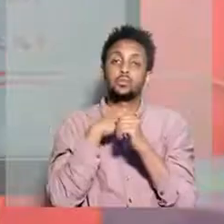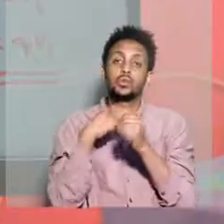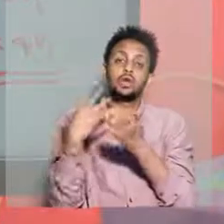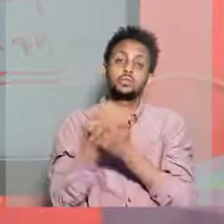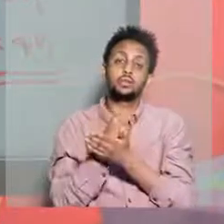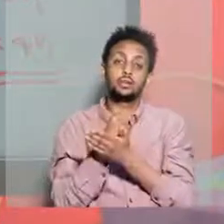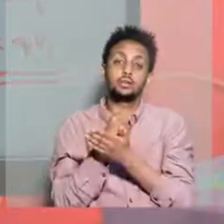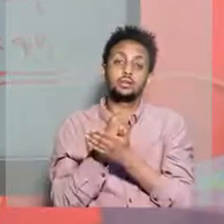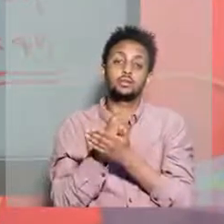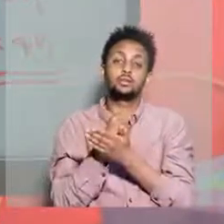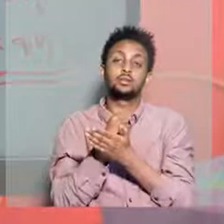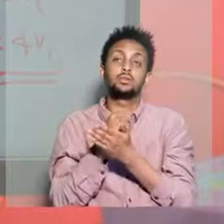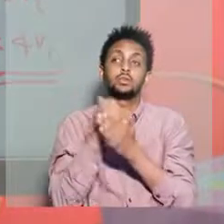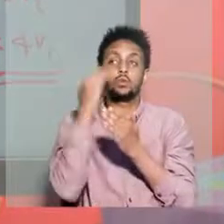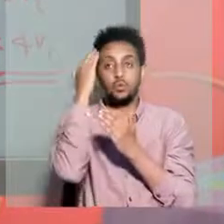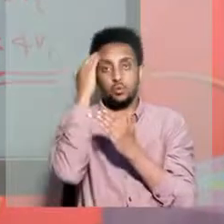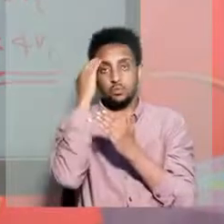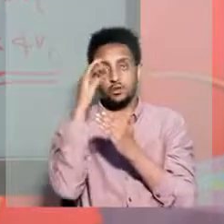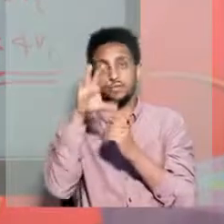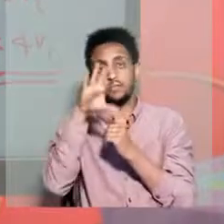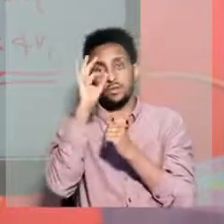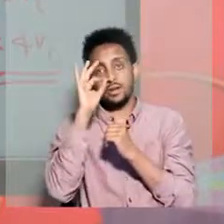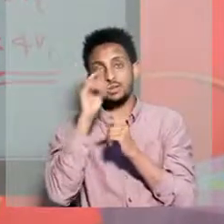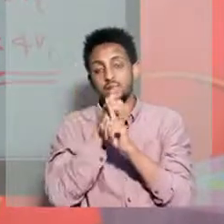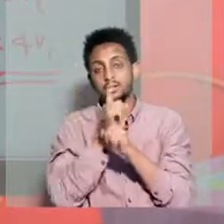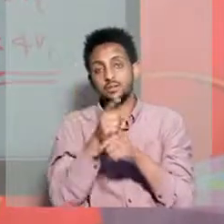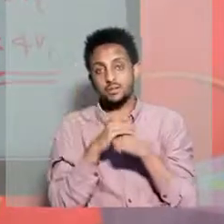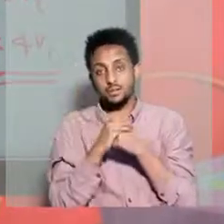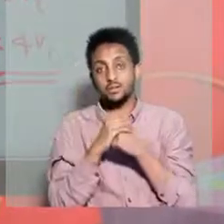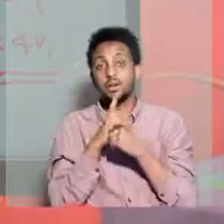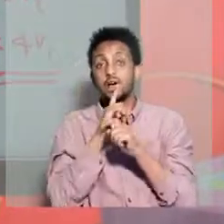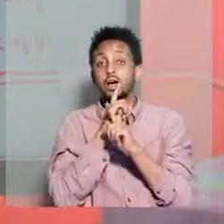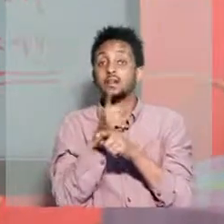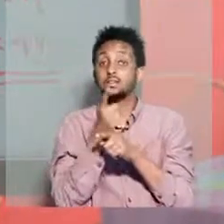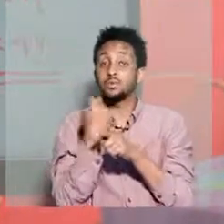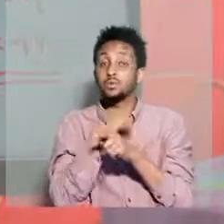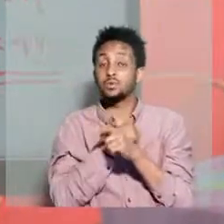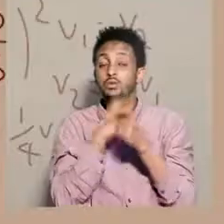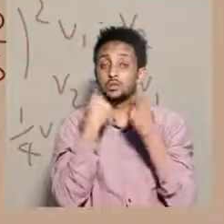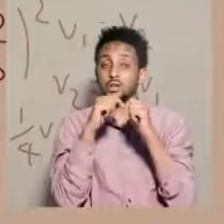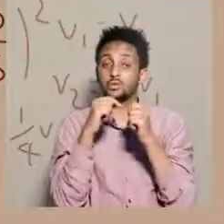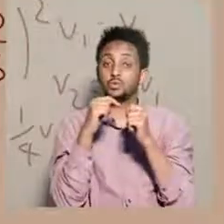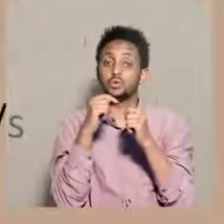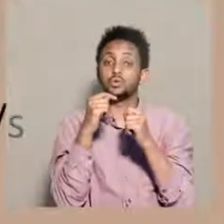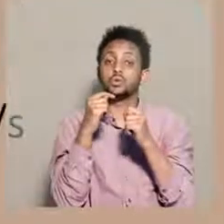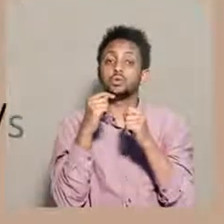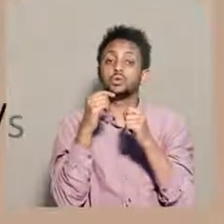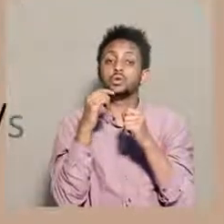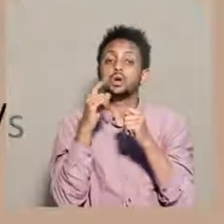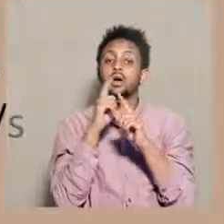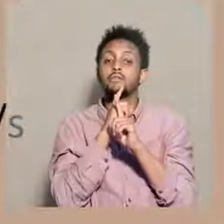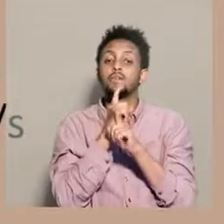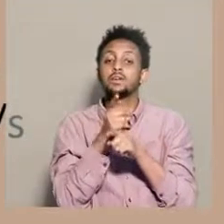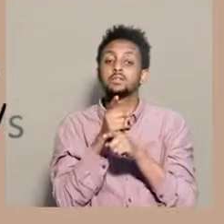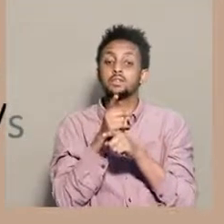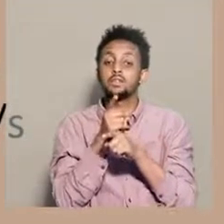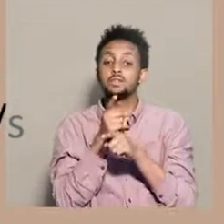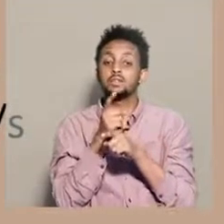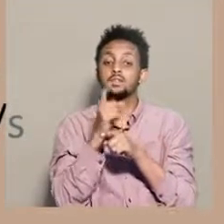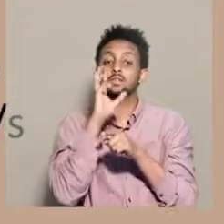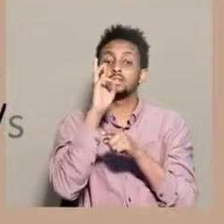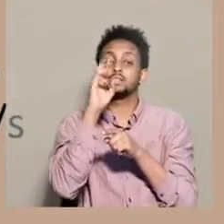take it as a common and find the answer. So the answer, as you try to calculate, you can find the answer it to be